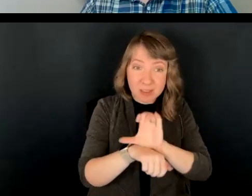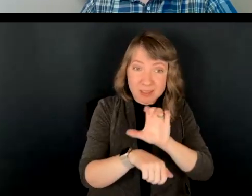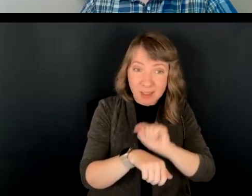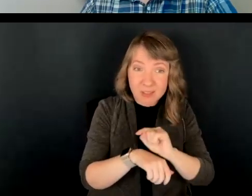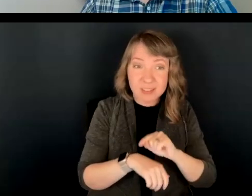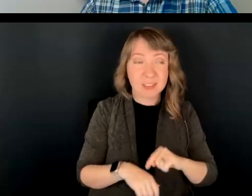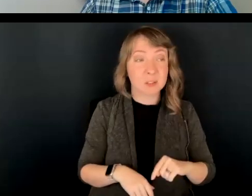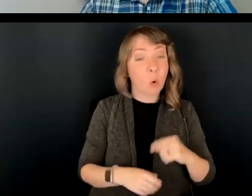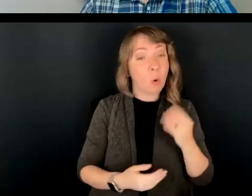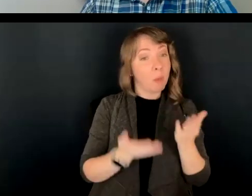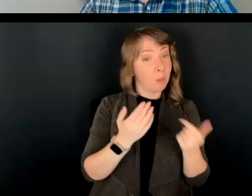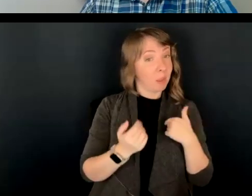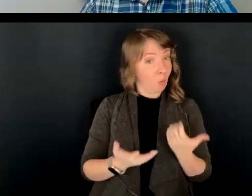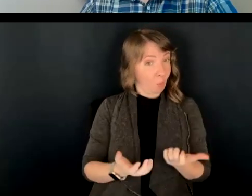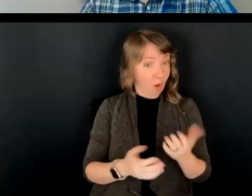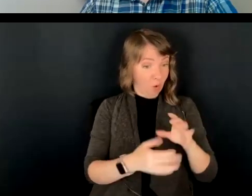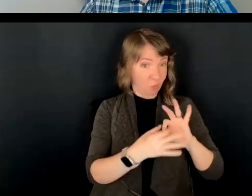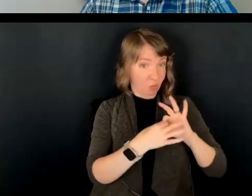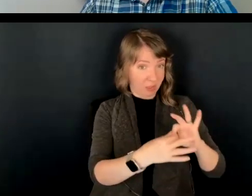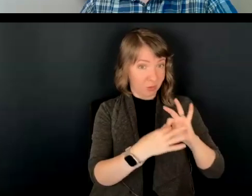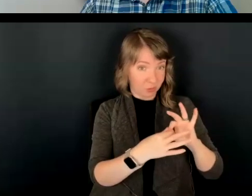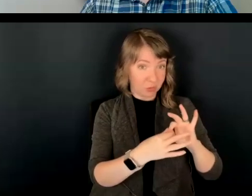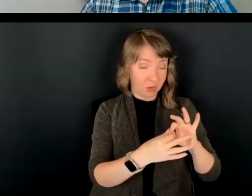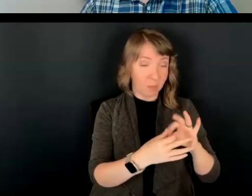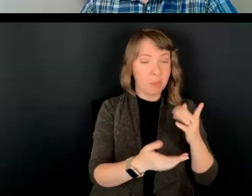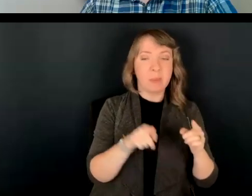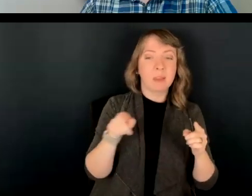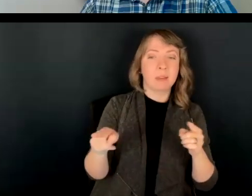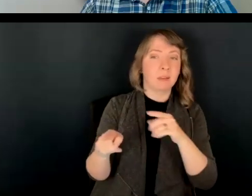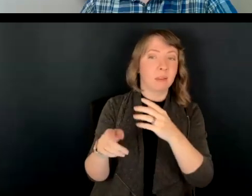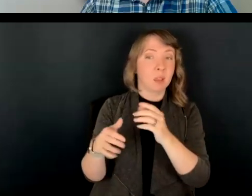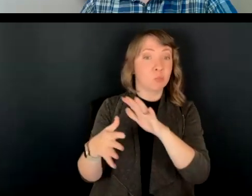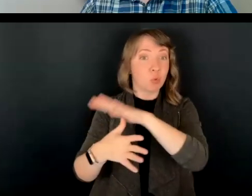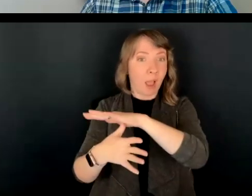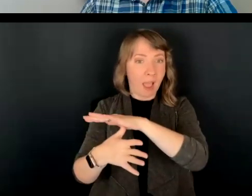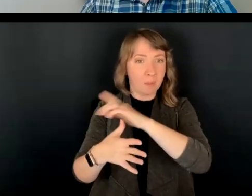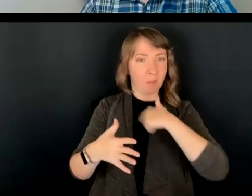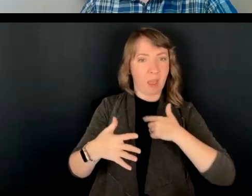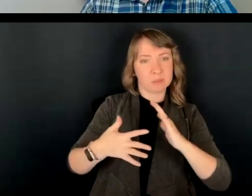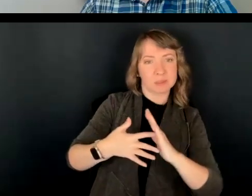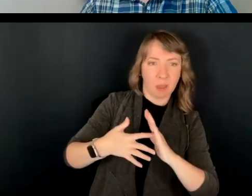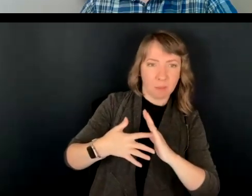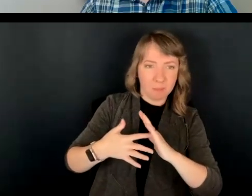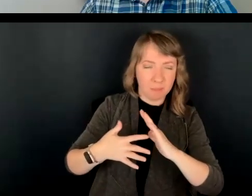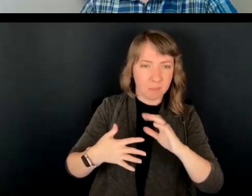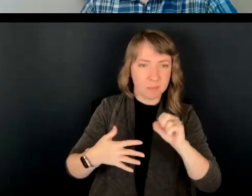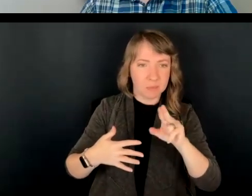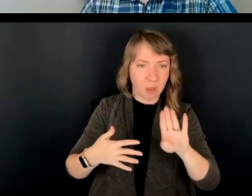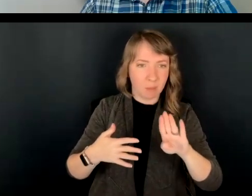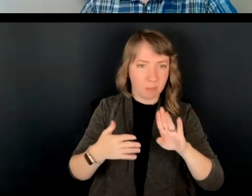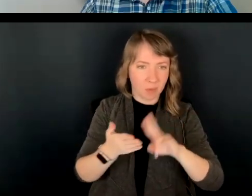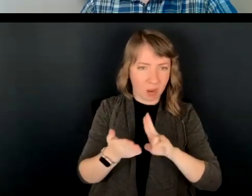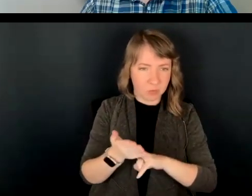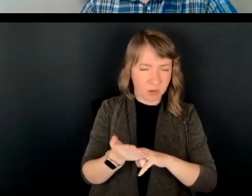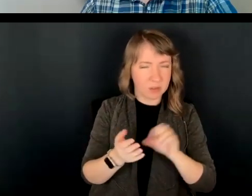private firms that might pick up that work as a prime contractor where you could be a sub to them? How does contracting fit in your